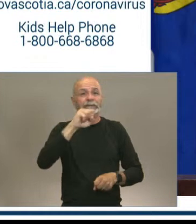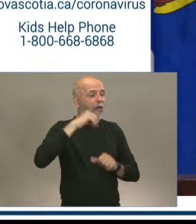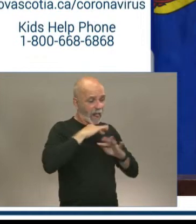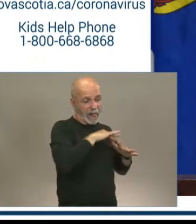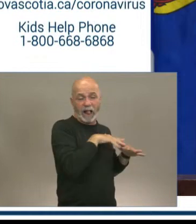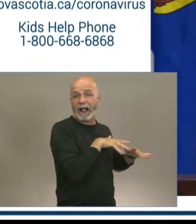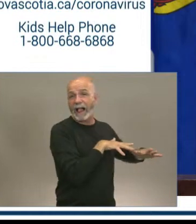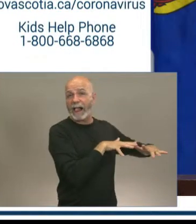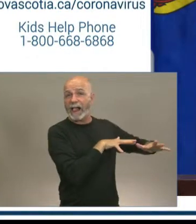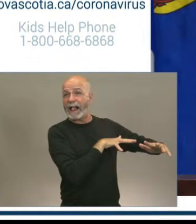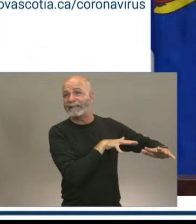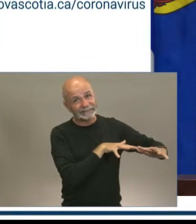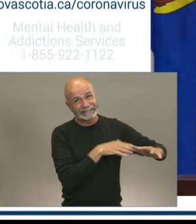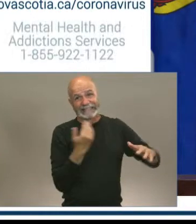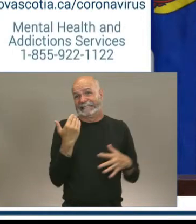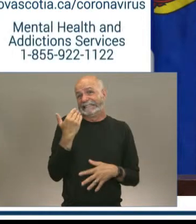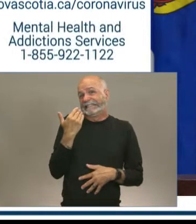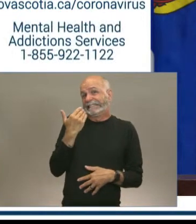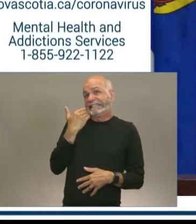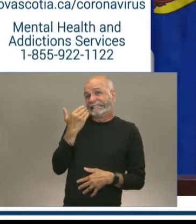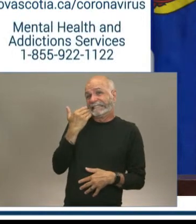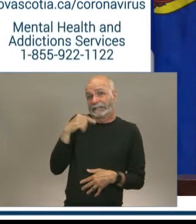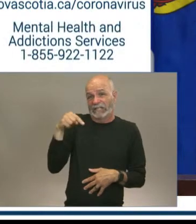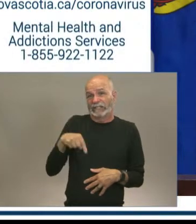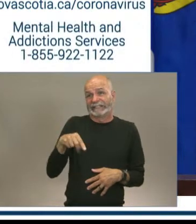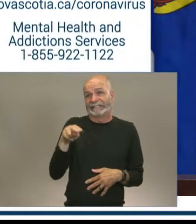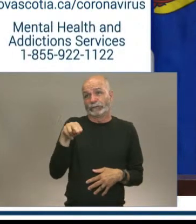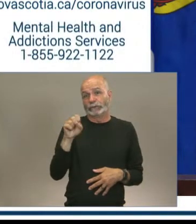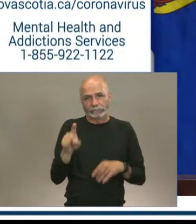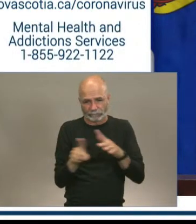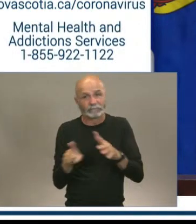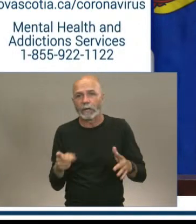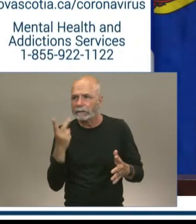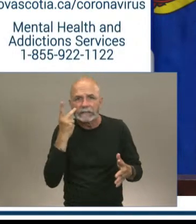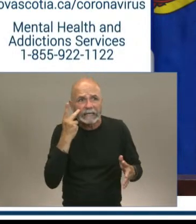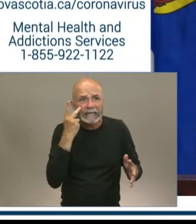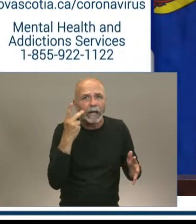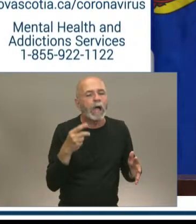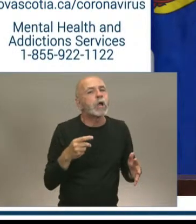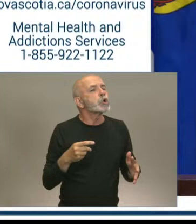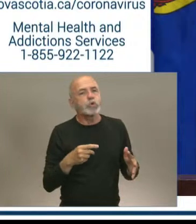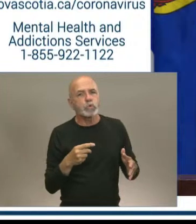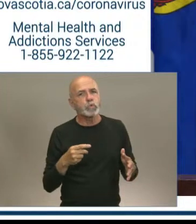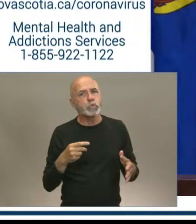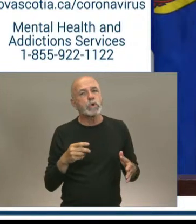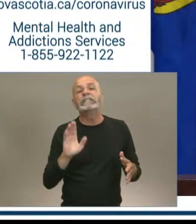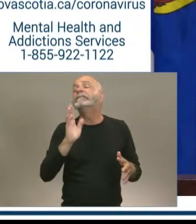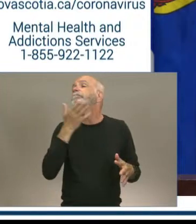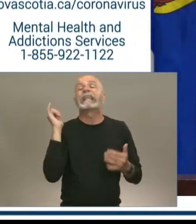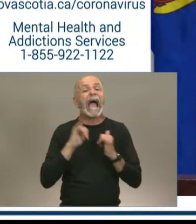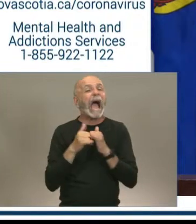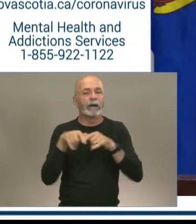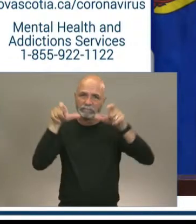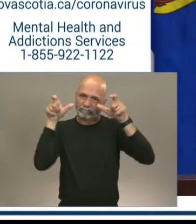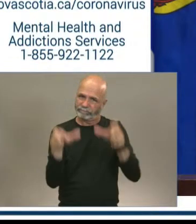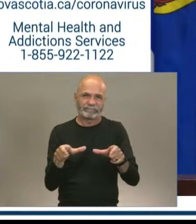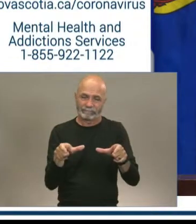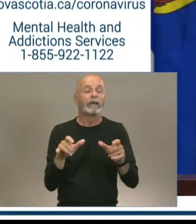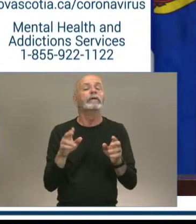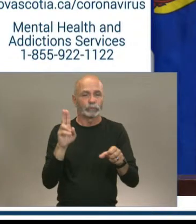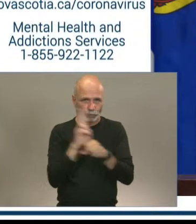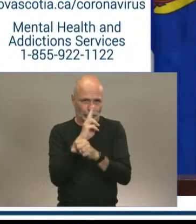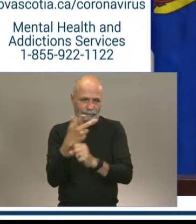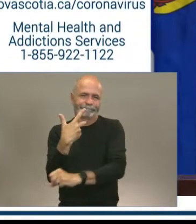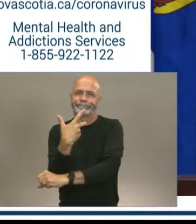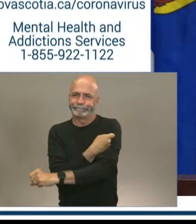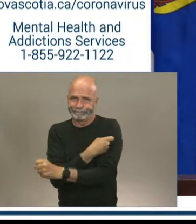and we've recently reported a case here in our province. So the vaccine is our best defense, but it can't just be a portion of our society that